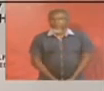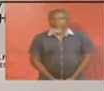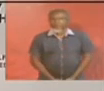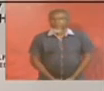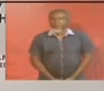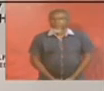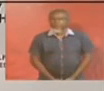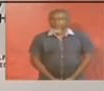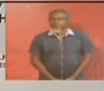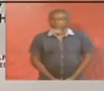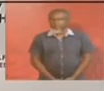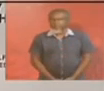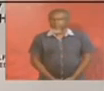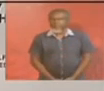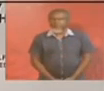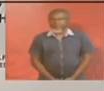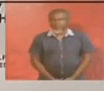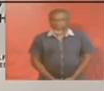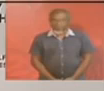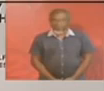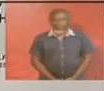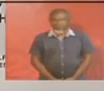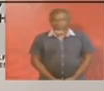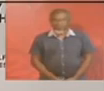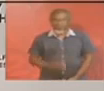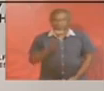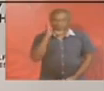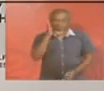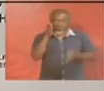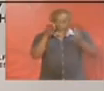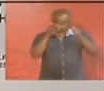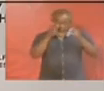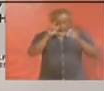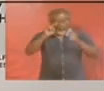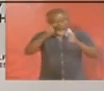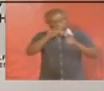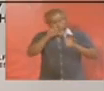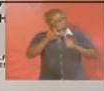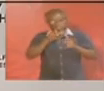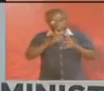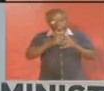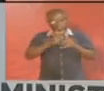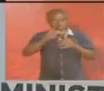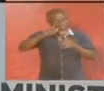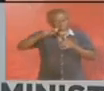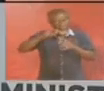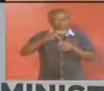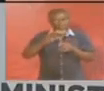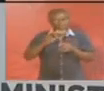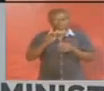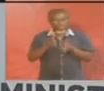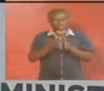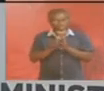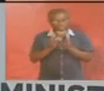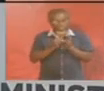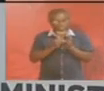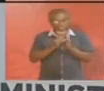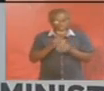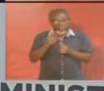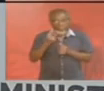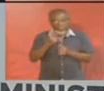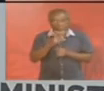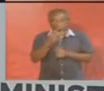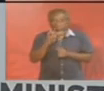Okay. All right, so could we take the first question and we'll get back? Yes, we'll get back to Urvashi. All right. So your first question